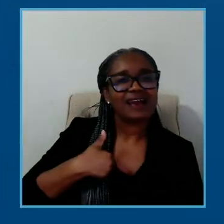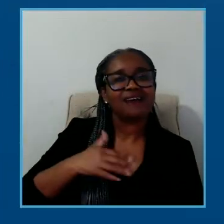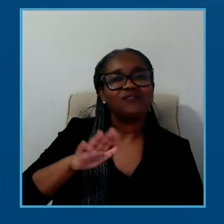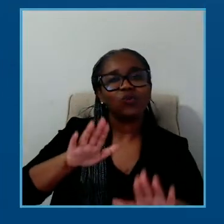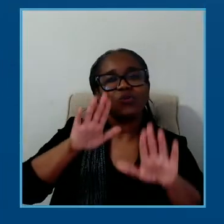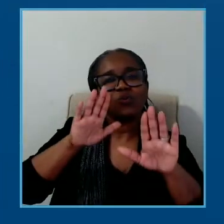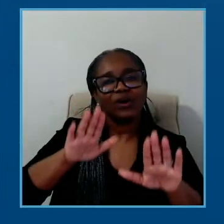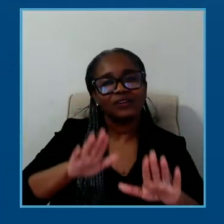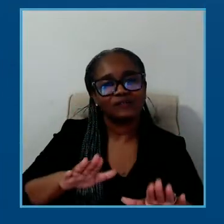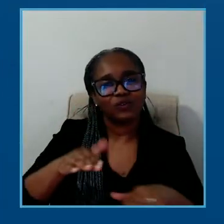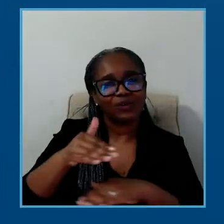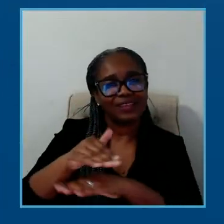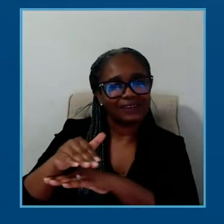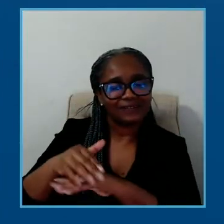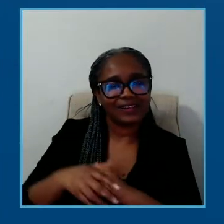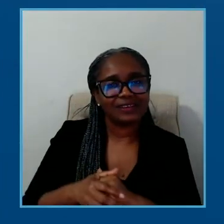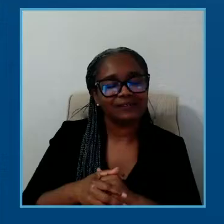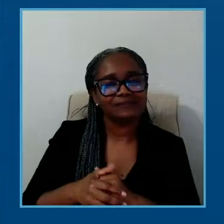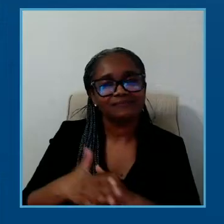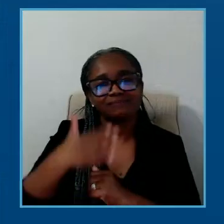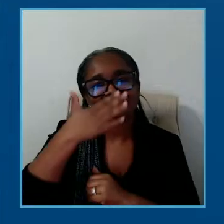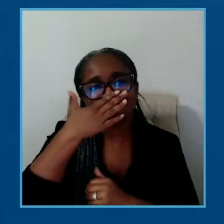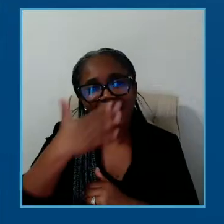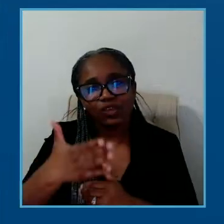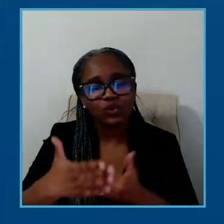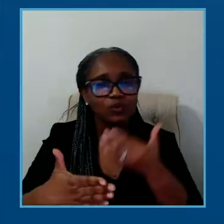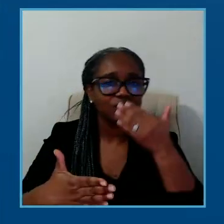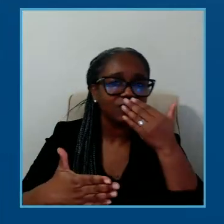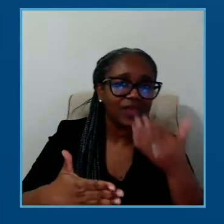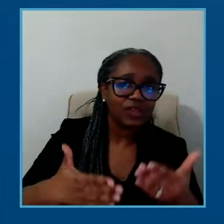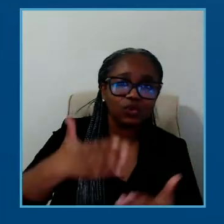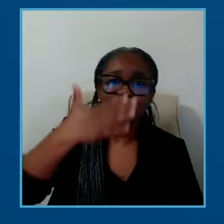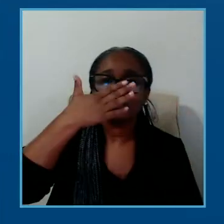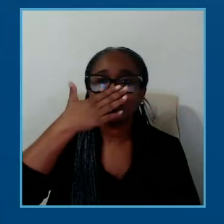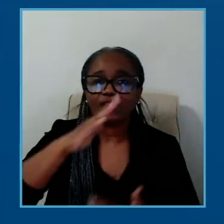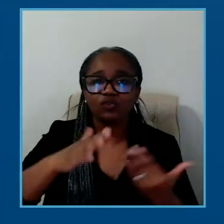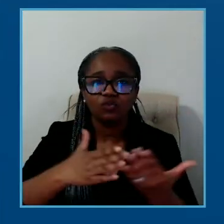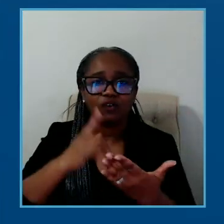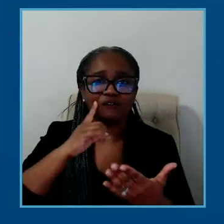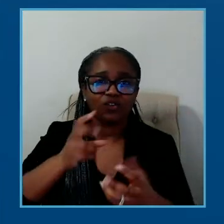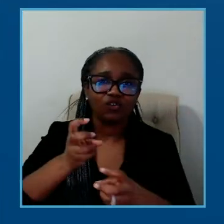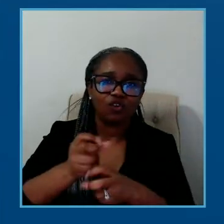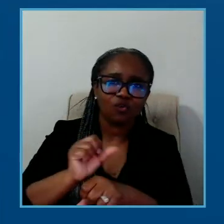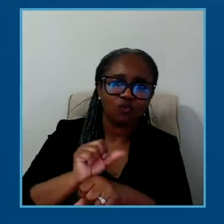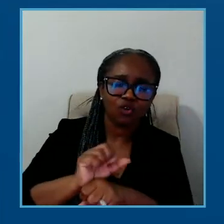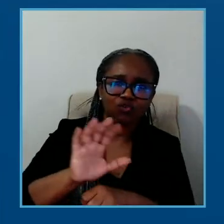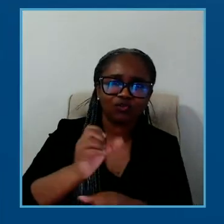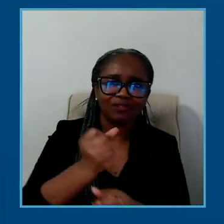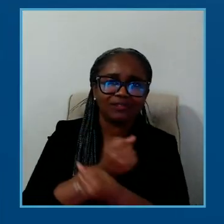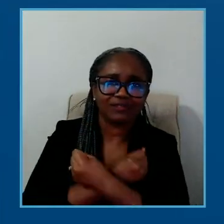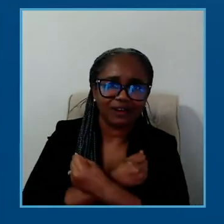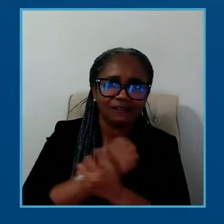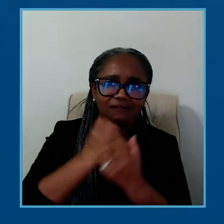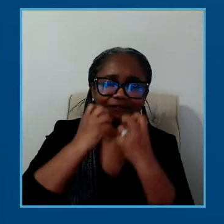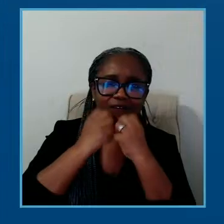evening. And thank you all for your hard work and your commitment and love for our party. So